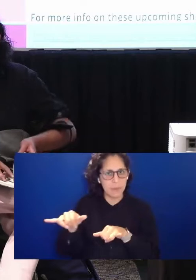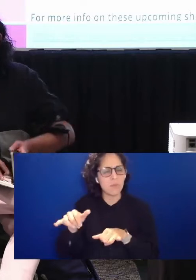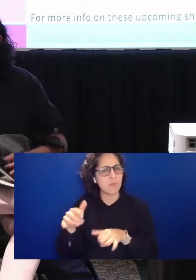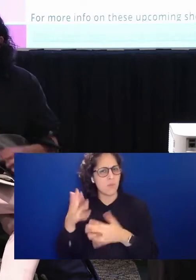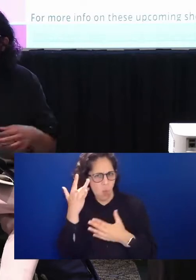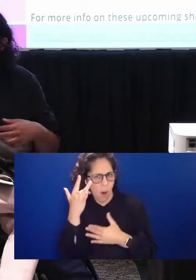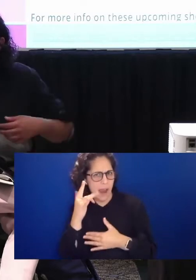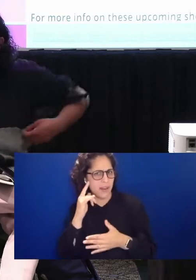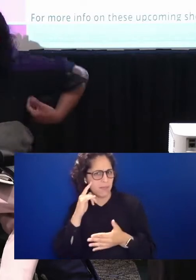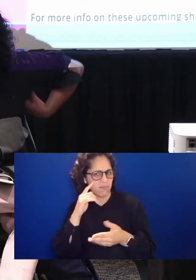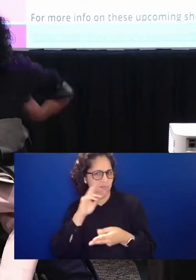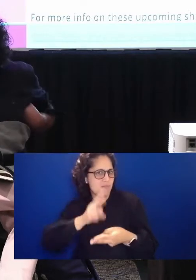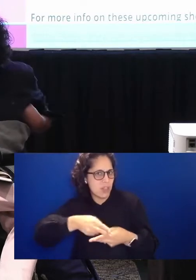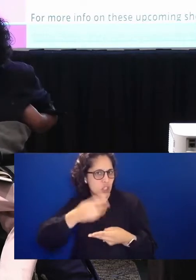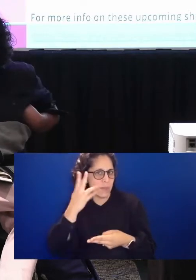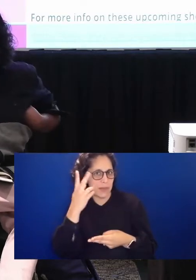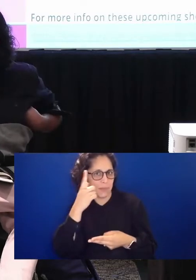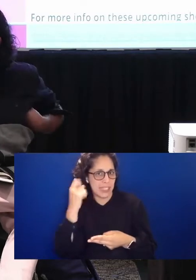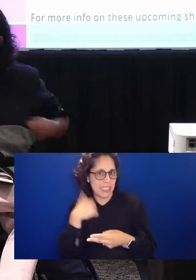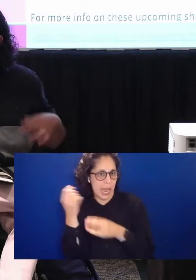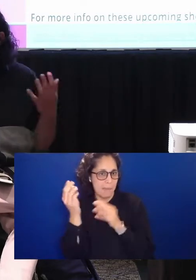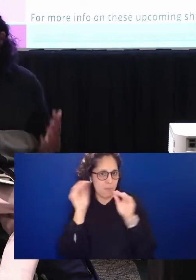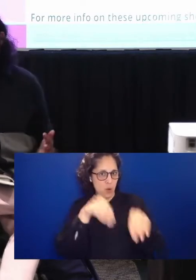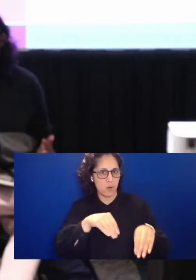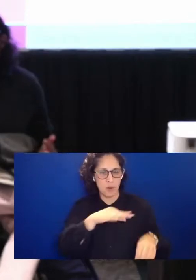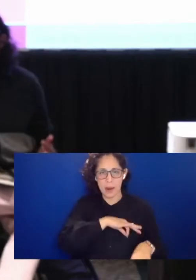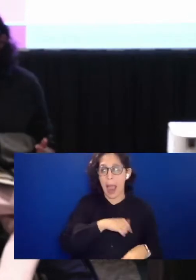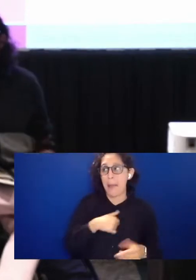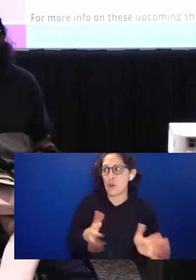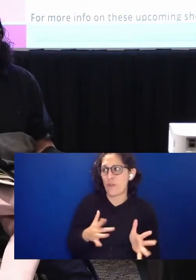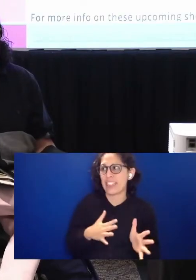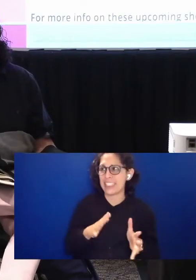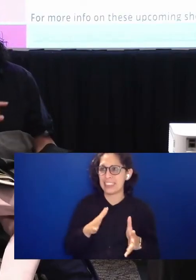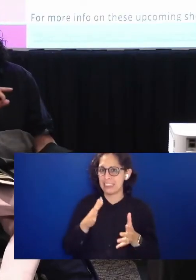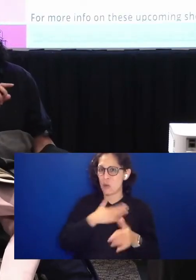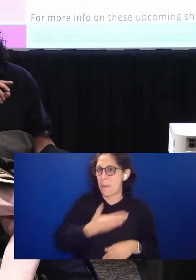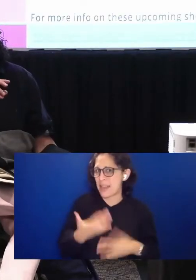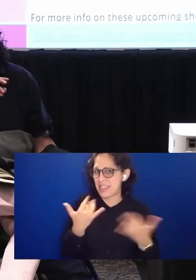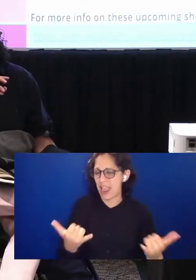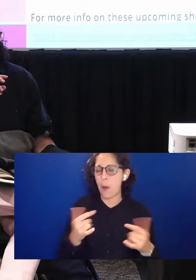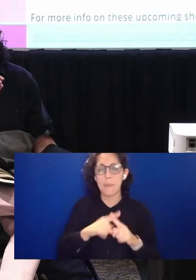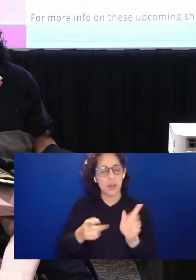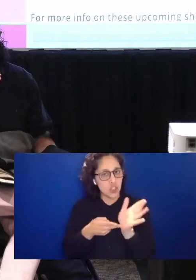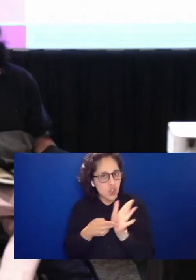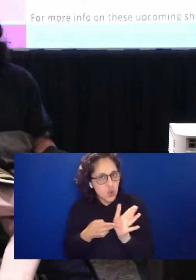moved to Pittsburgh, if I'm totally honest, I'm like nervous to say it out loud, but it is just true.